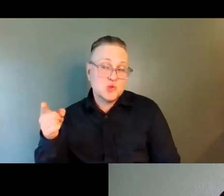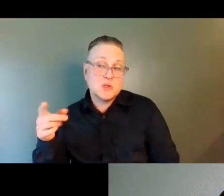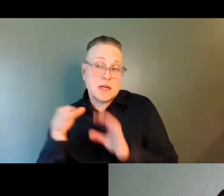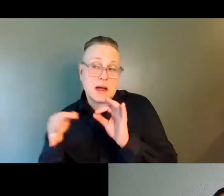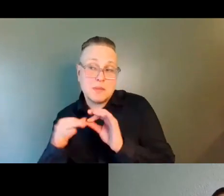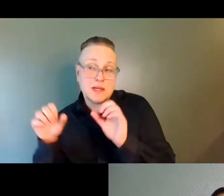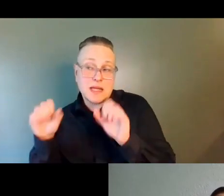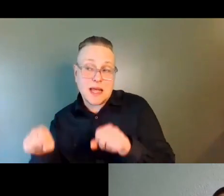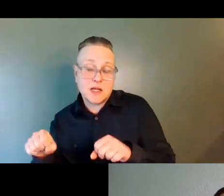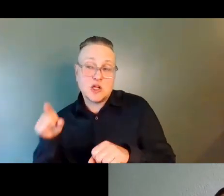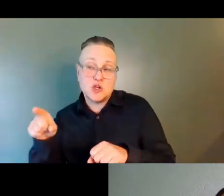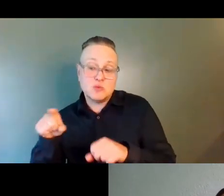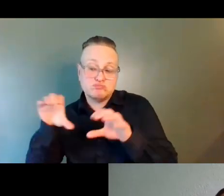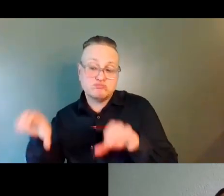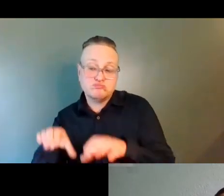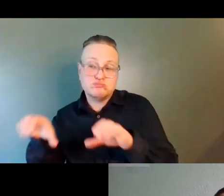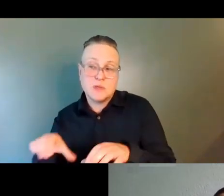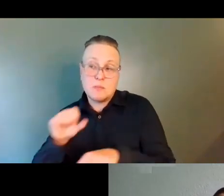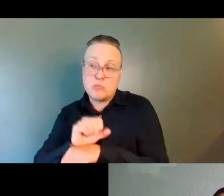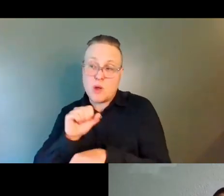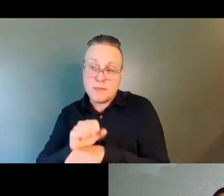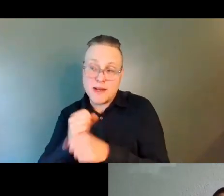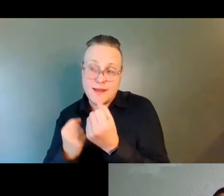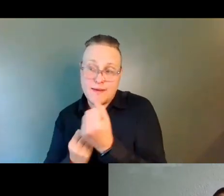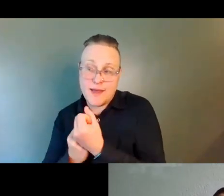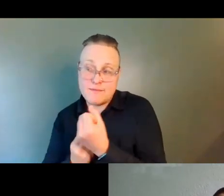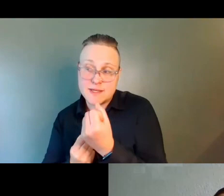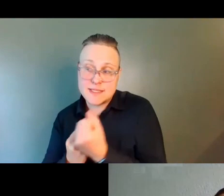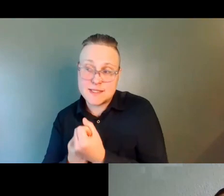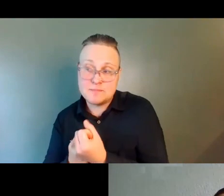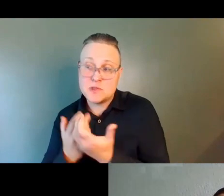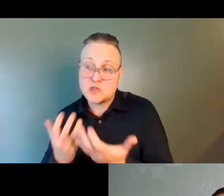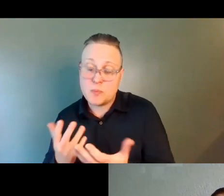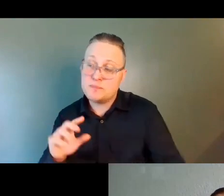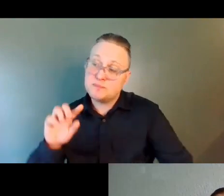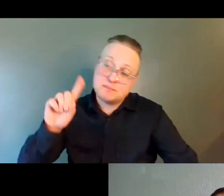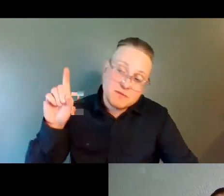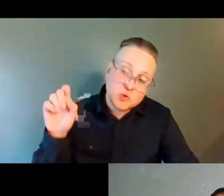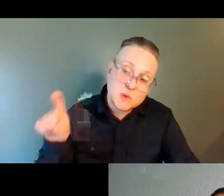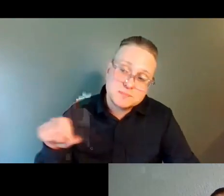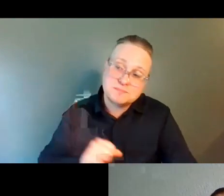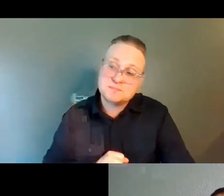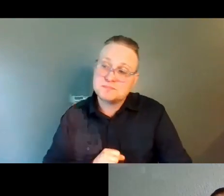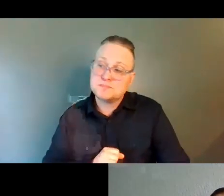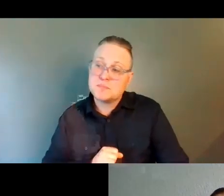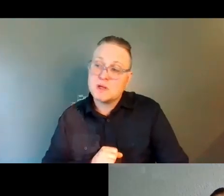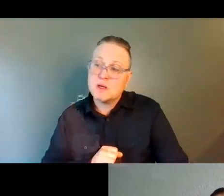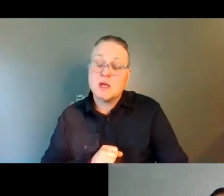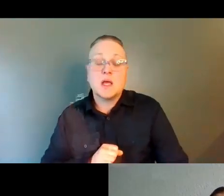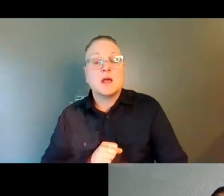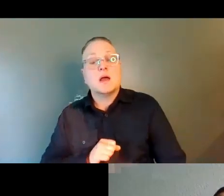advocacy. So Andrea, if I may put this question to